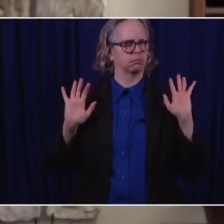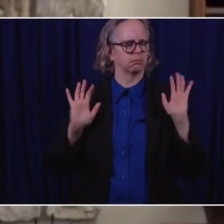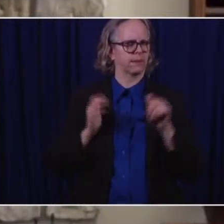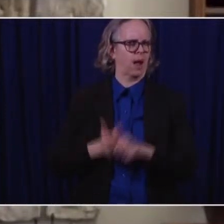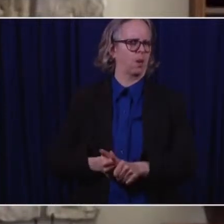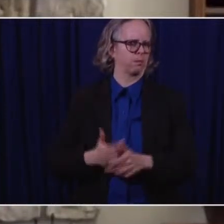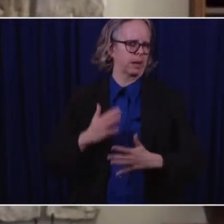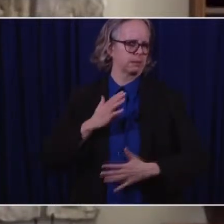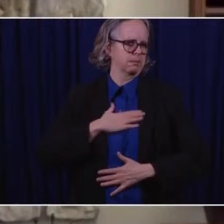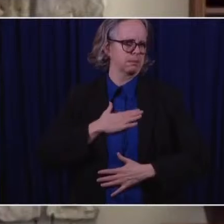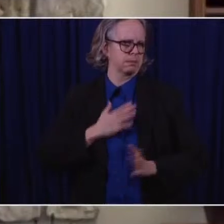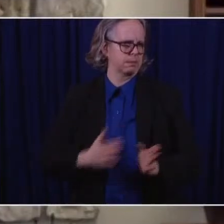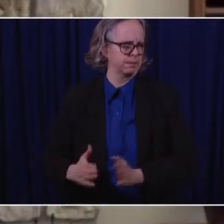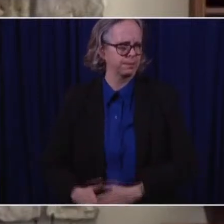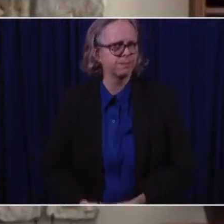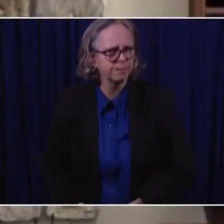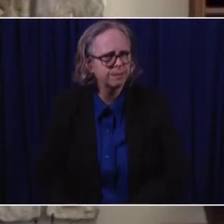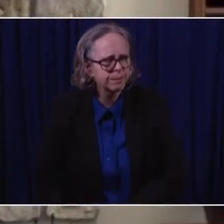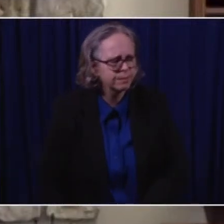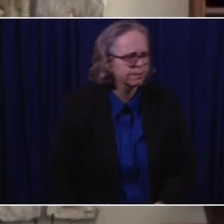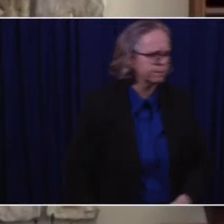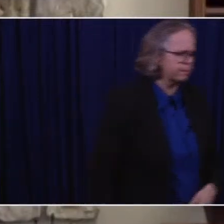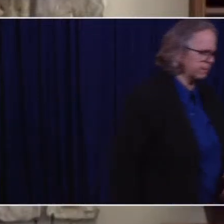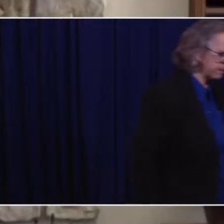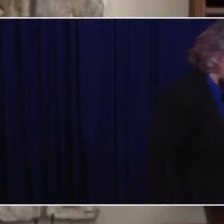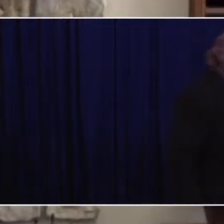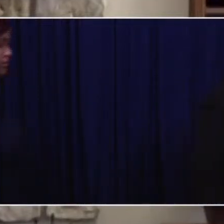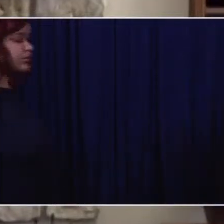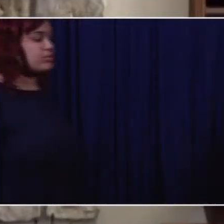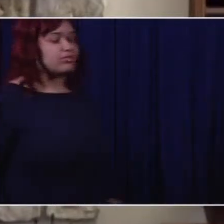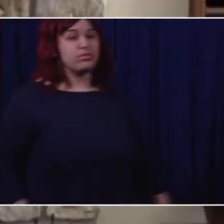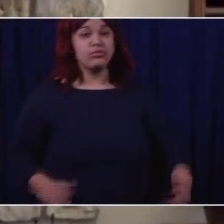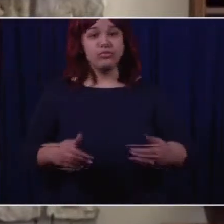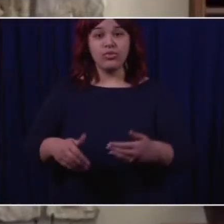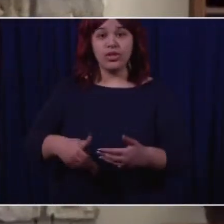Next question is from Jess Harden at mahoningmatters.com.